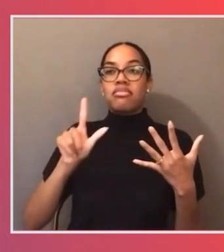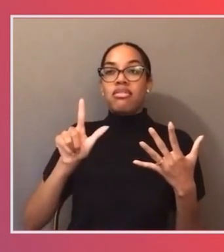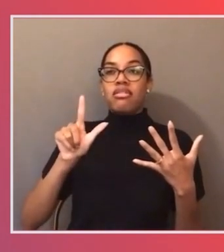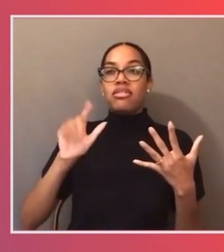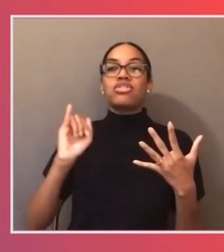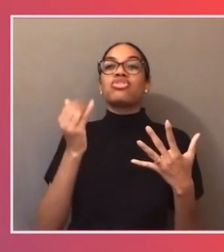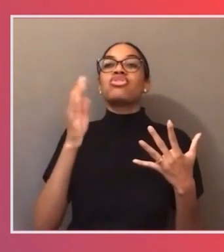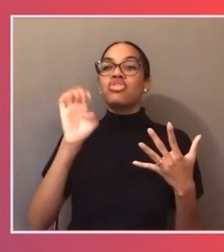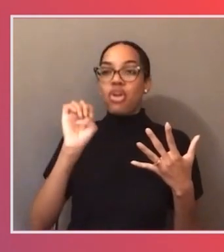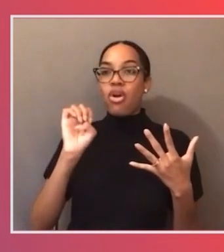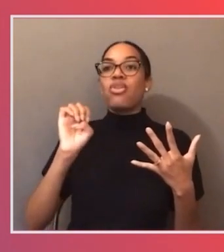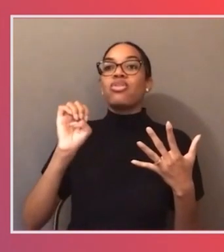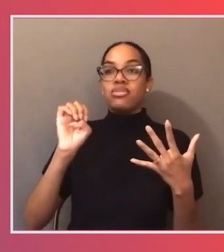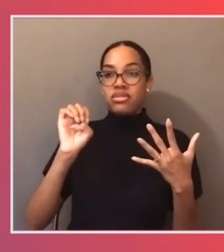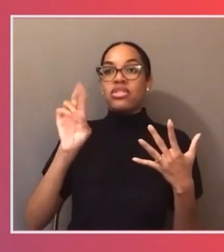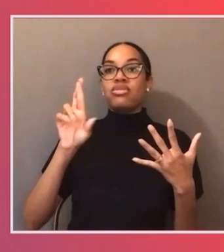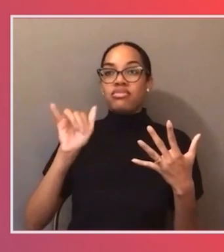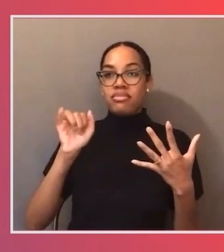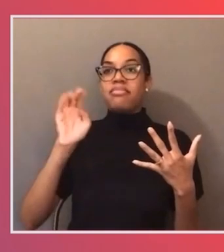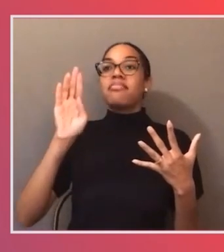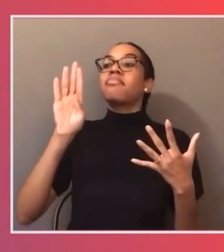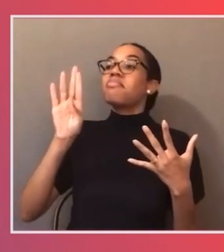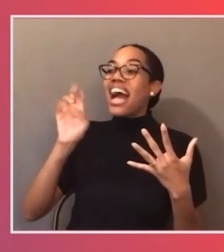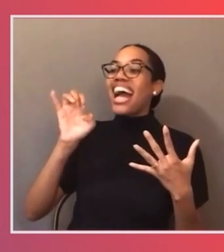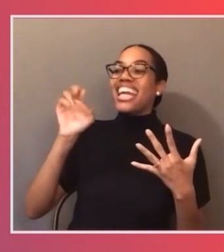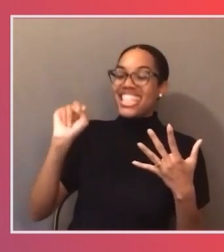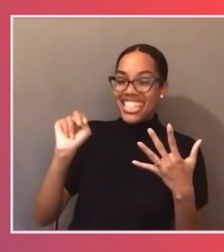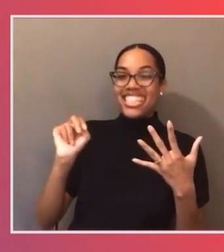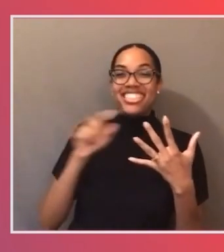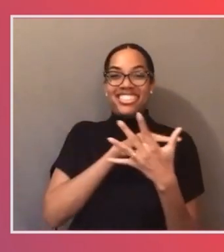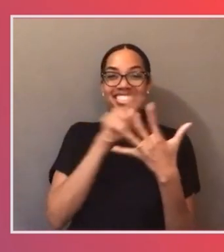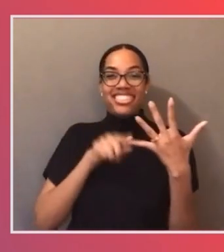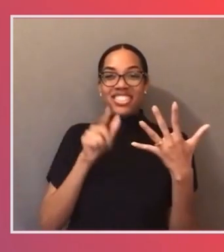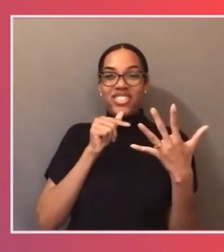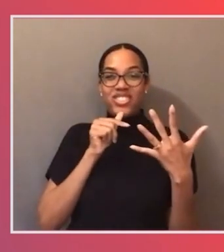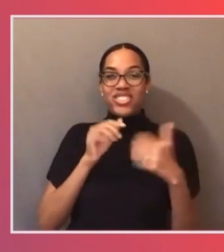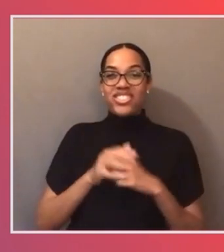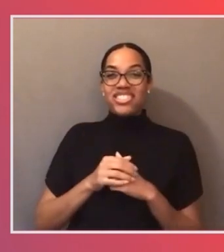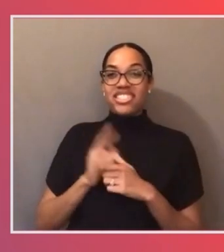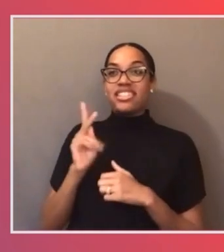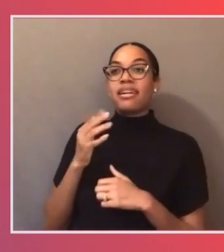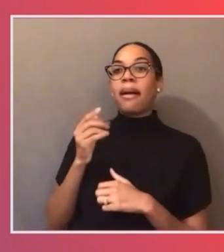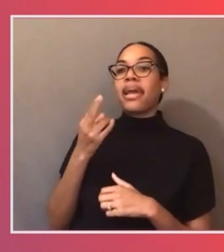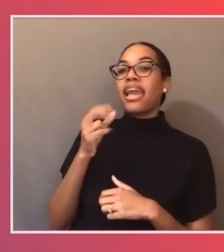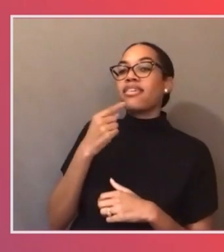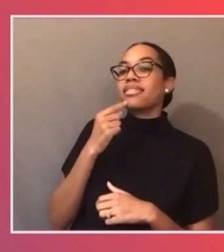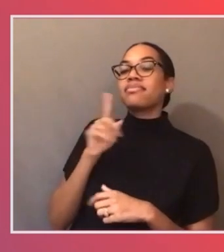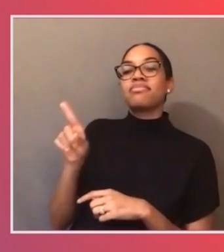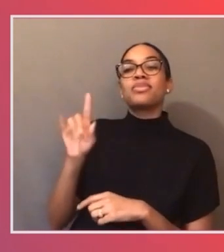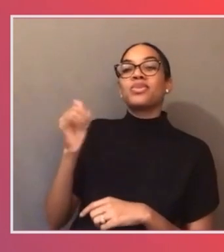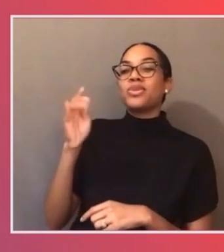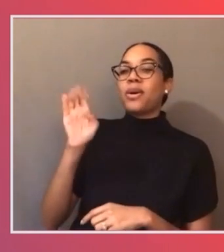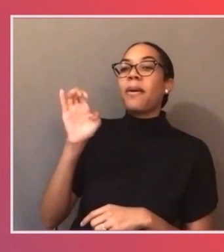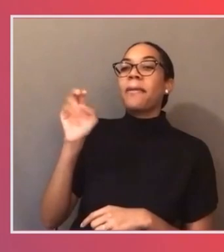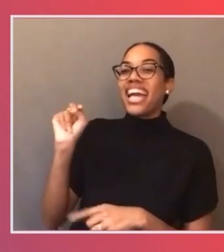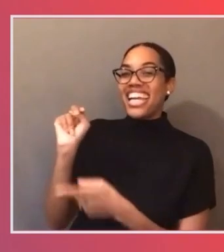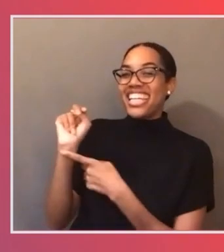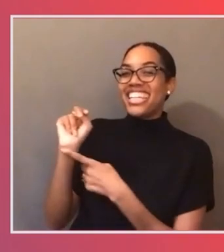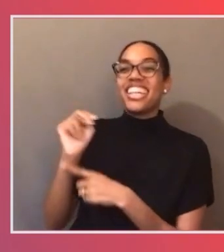I It mean, was come not. on. It was Joe Biden. It was Joe Biden. You can't give It him was the Joe answer on our Biden.